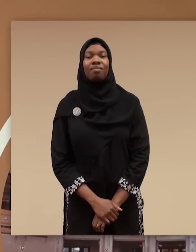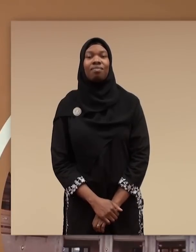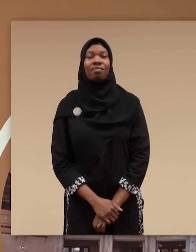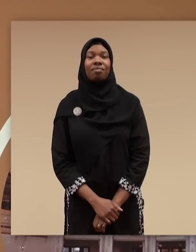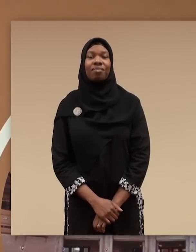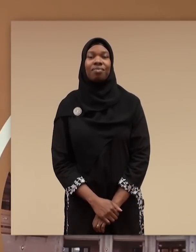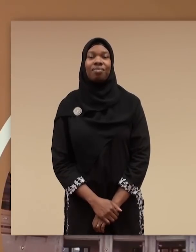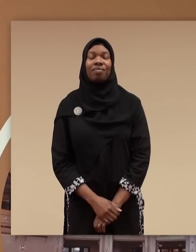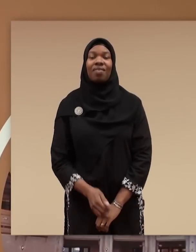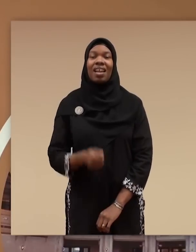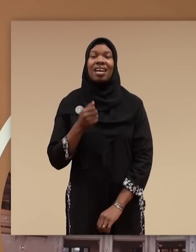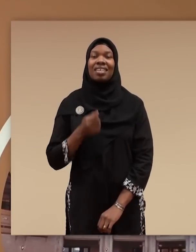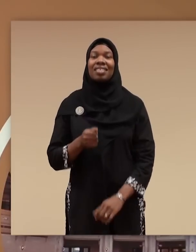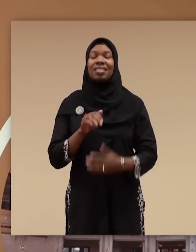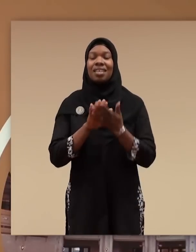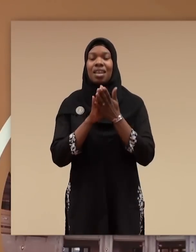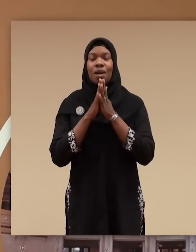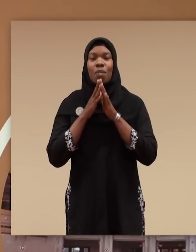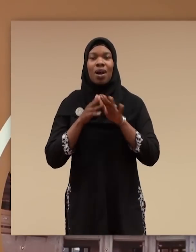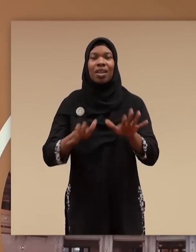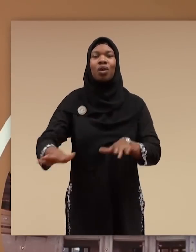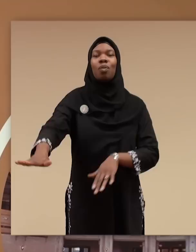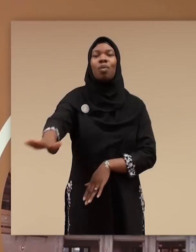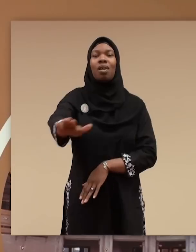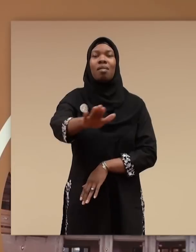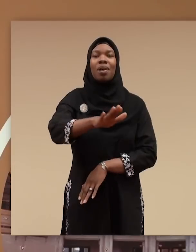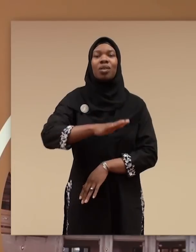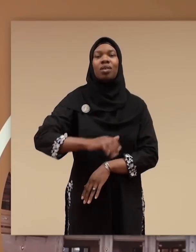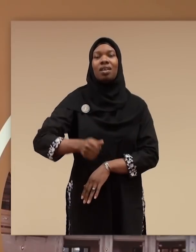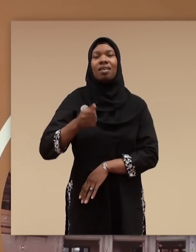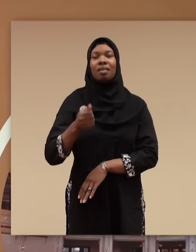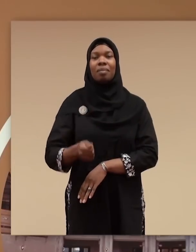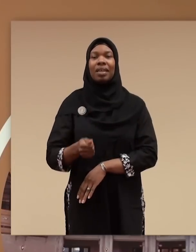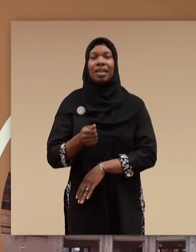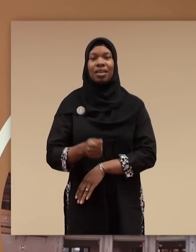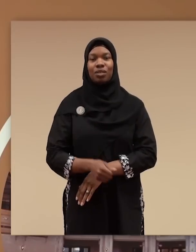Assalamu alaikum wa rahmatullahi wa barakatuh.